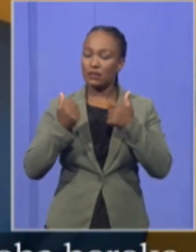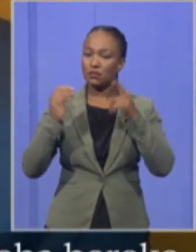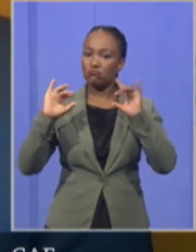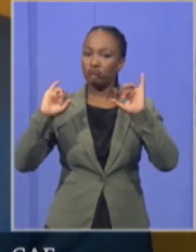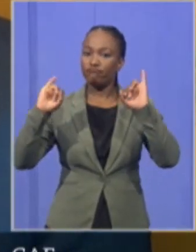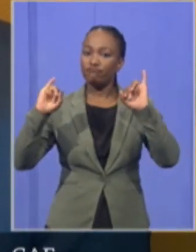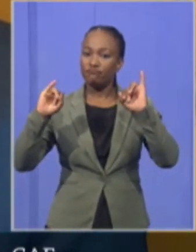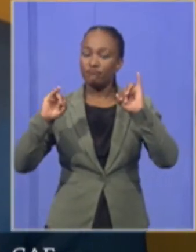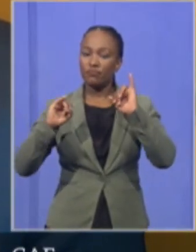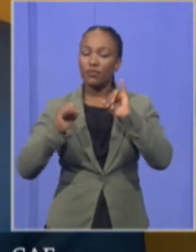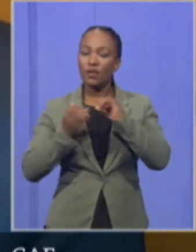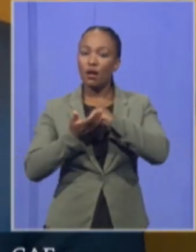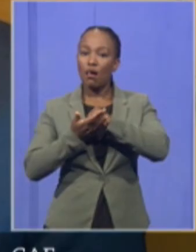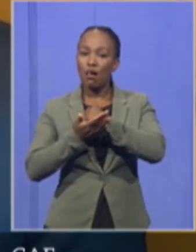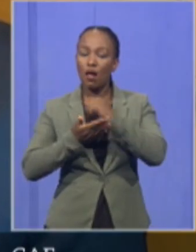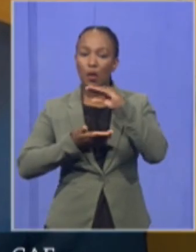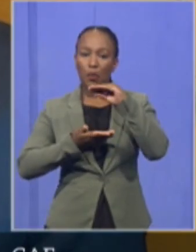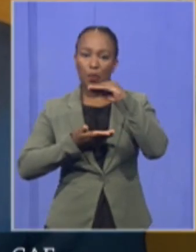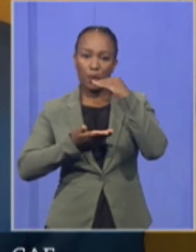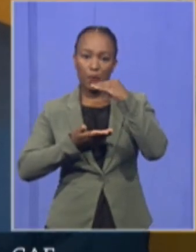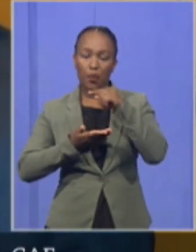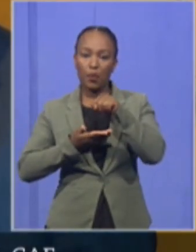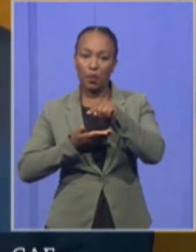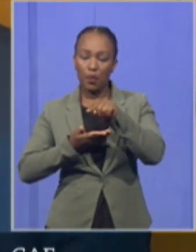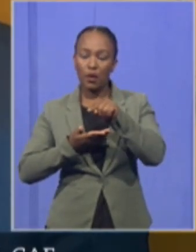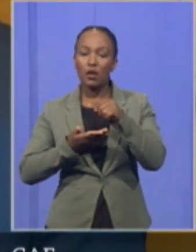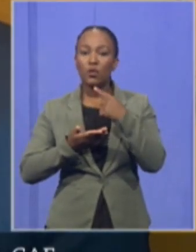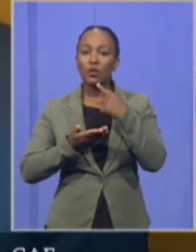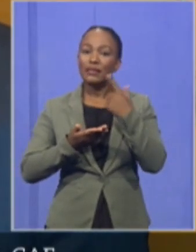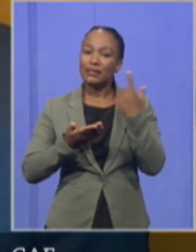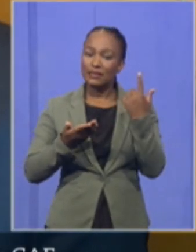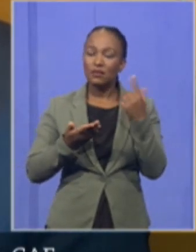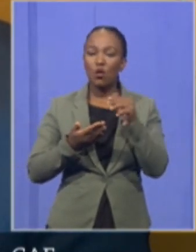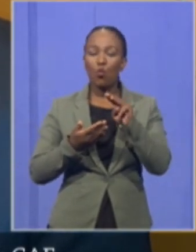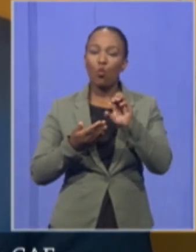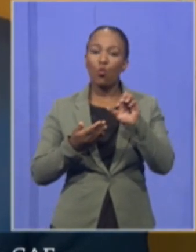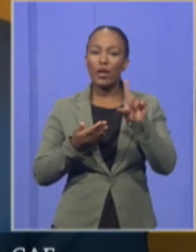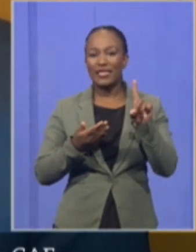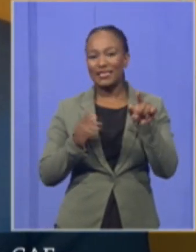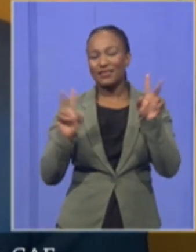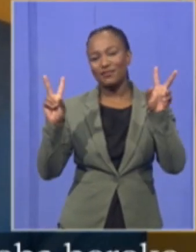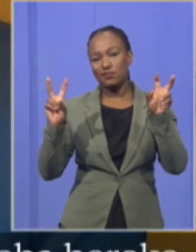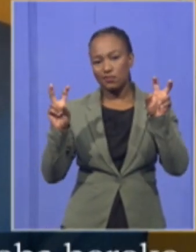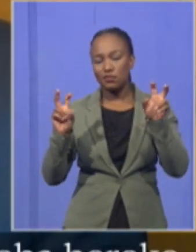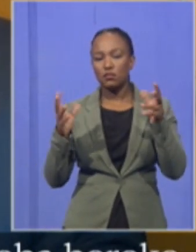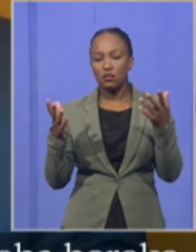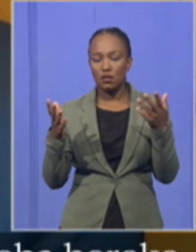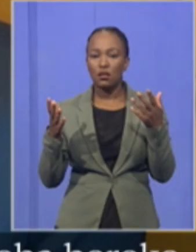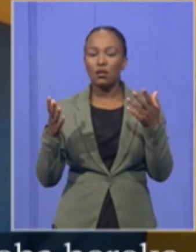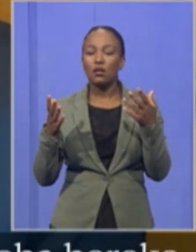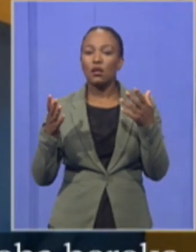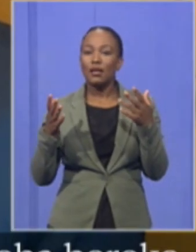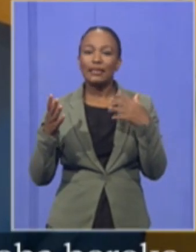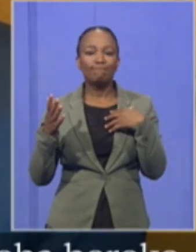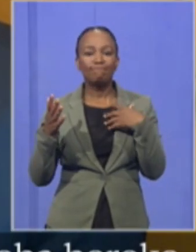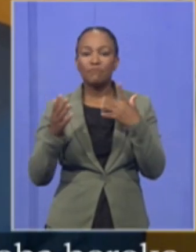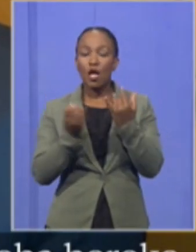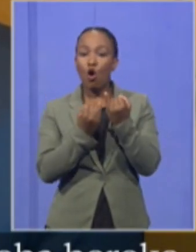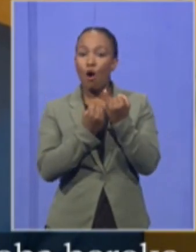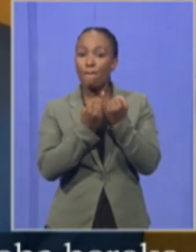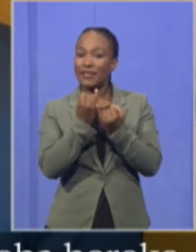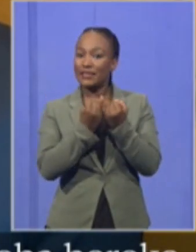cannabis. Cannabis, which we call weed in street language, it is banned in competition.